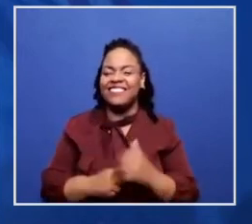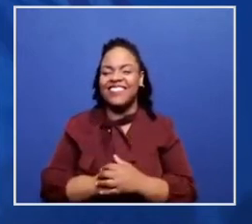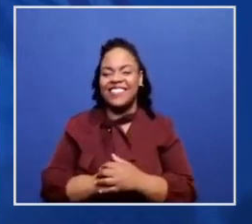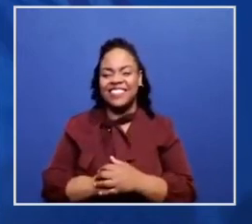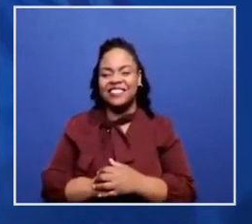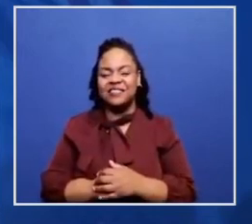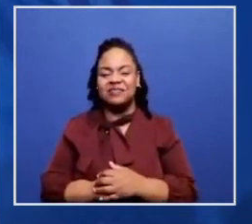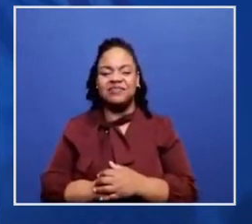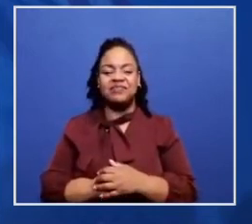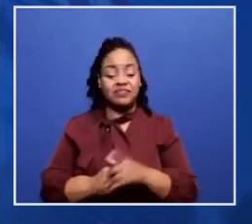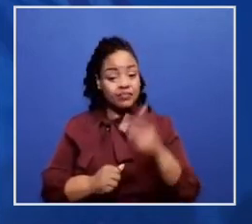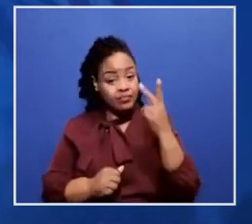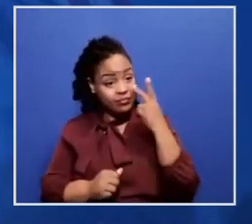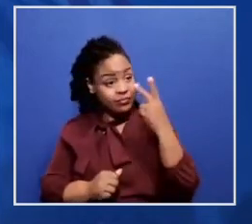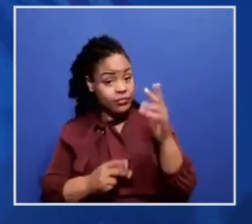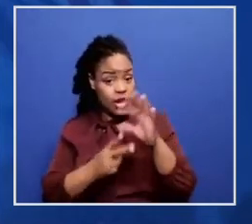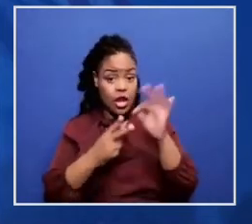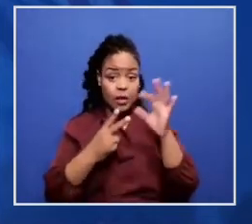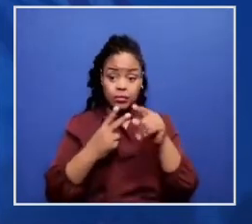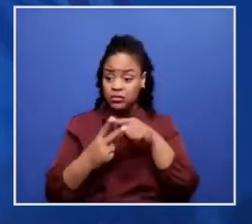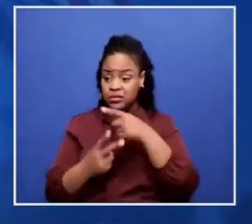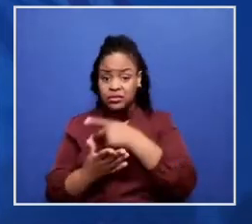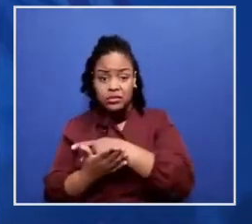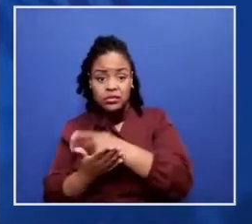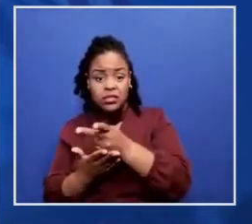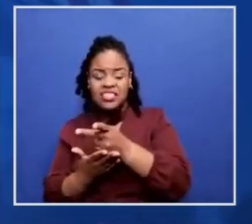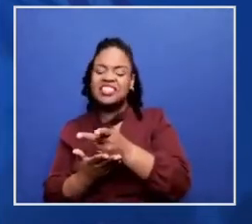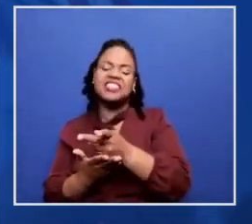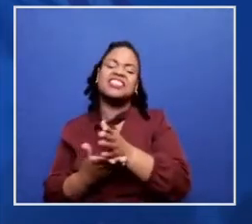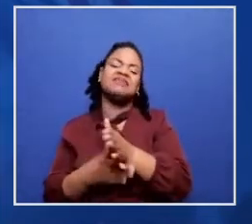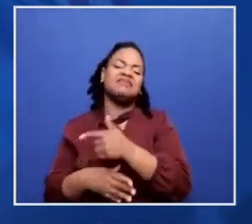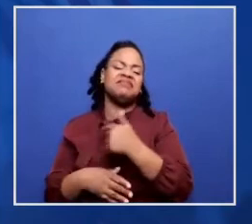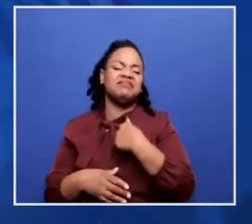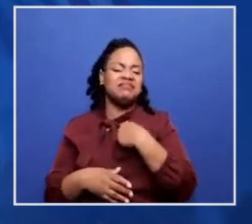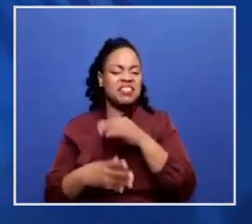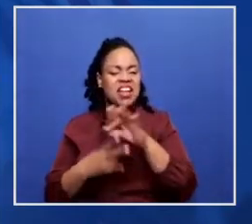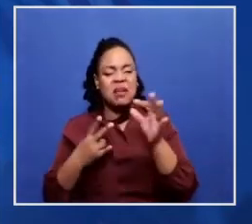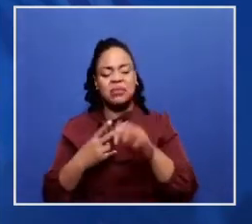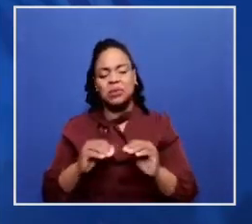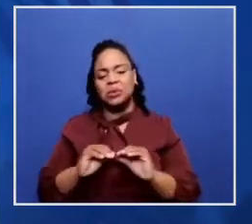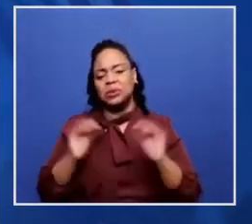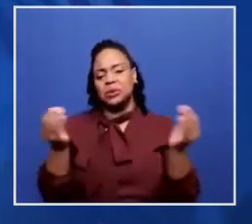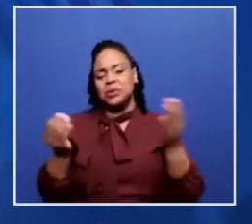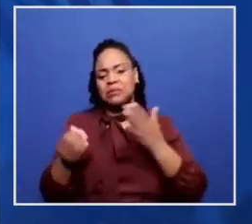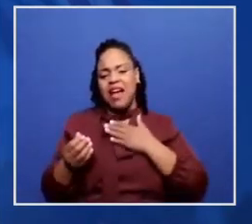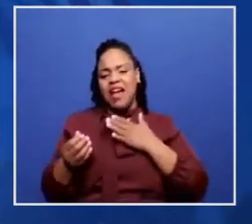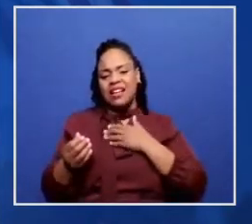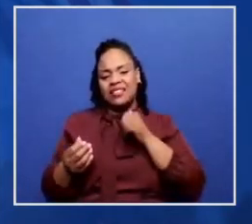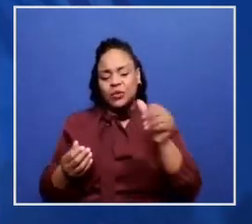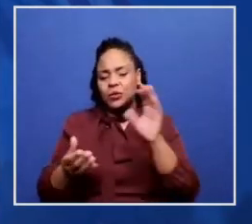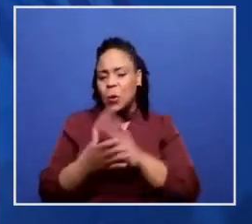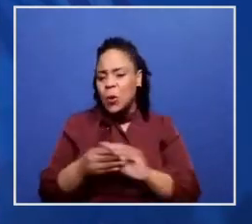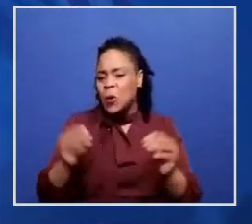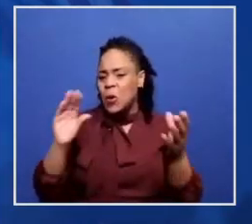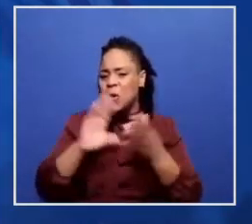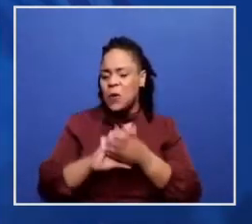See, the option of defeat's just not written in my story. People say I'm